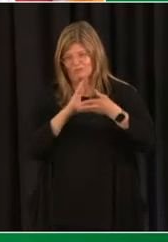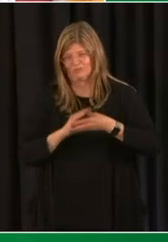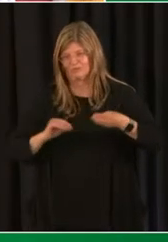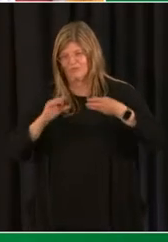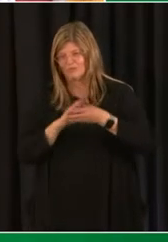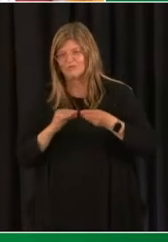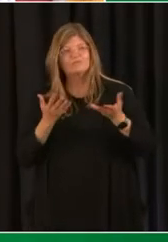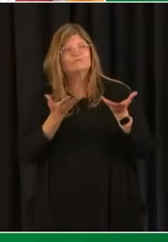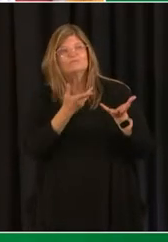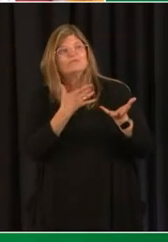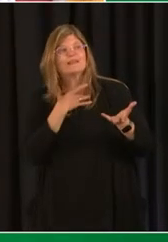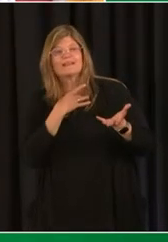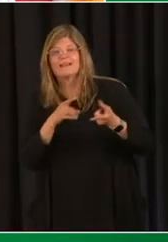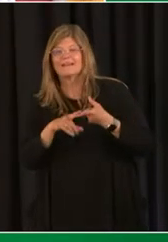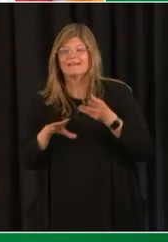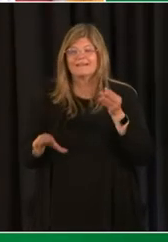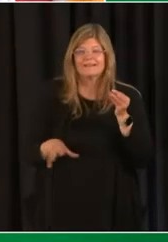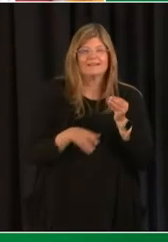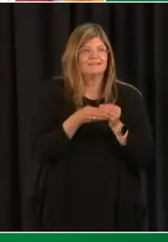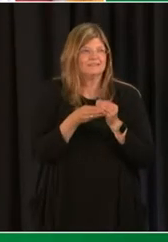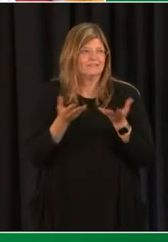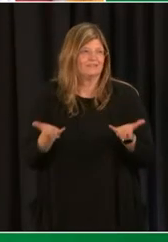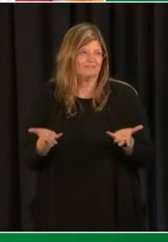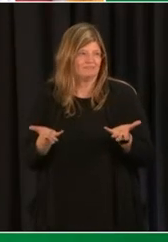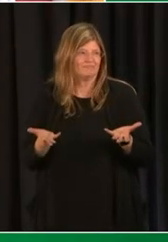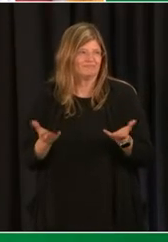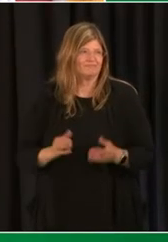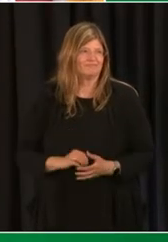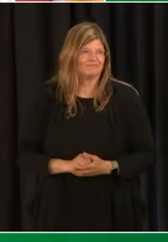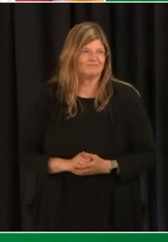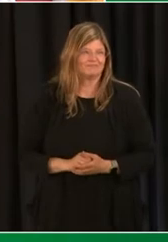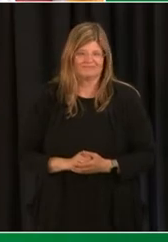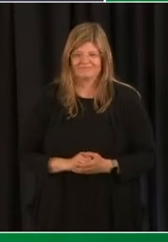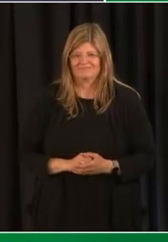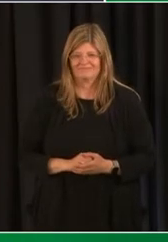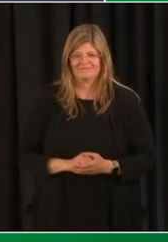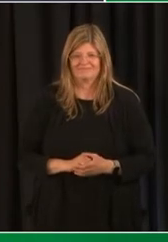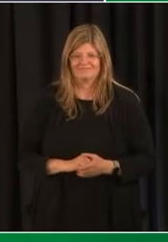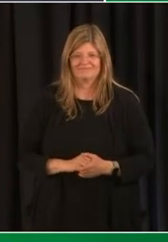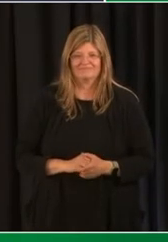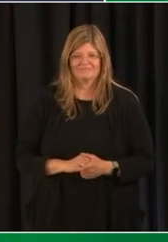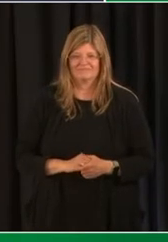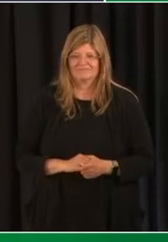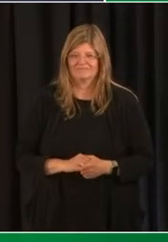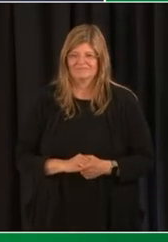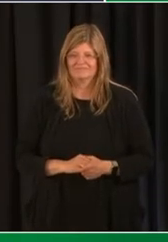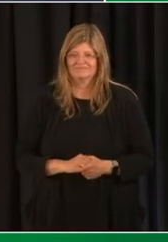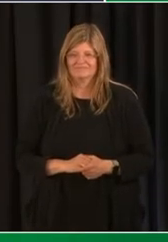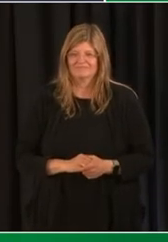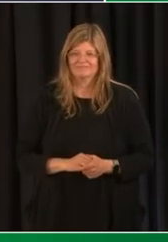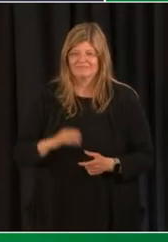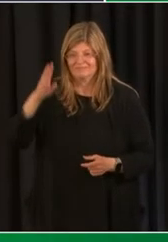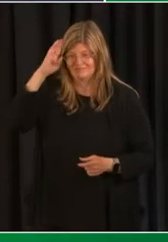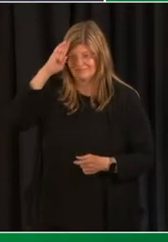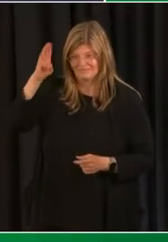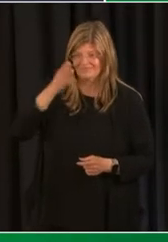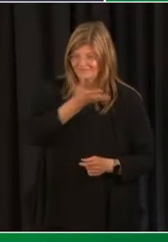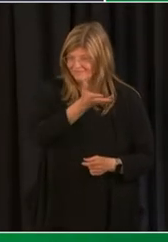information you'd like to have our audience to be aware of. Thank you. Thank you. Hello,